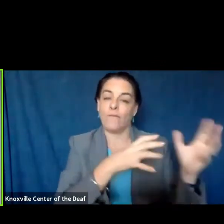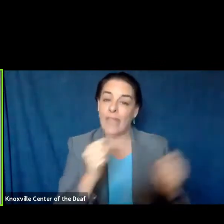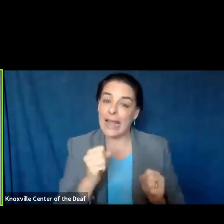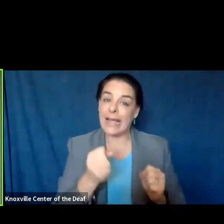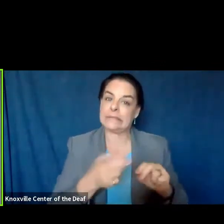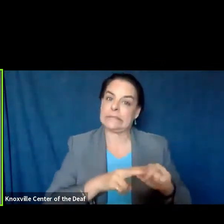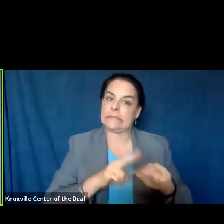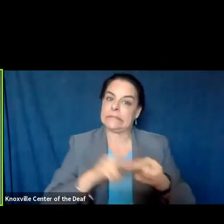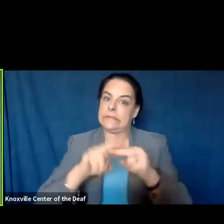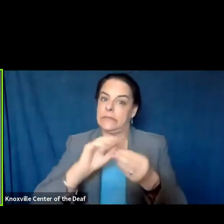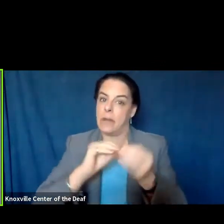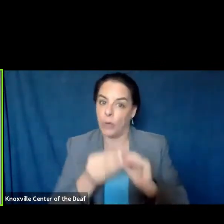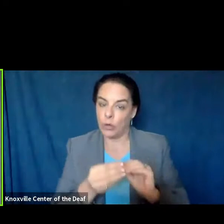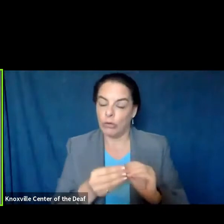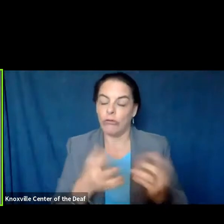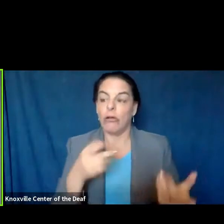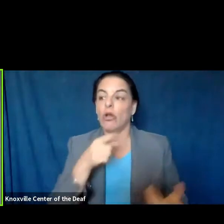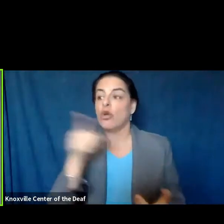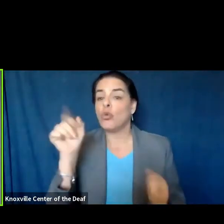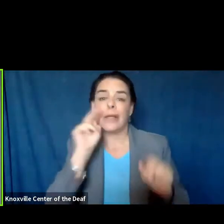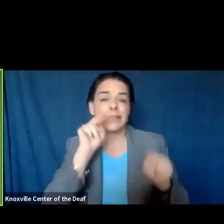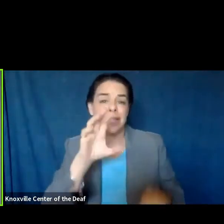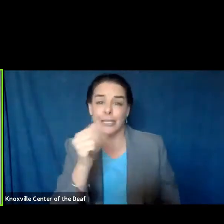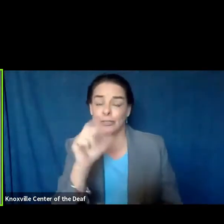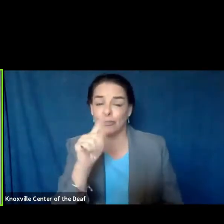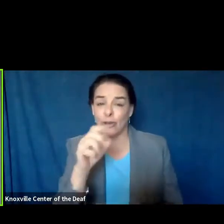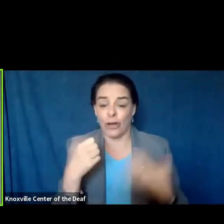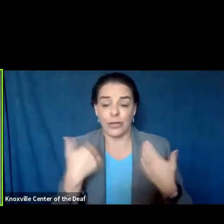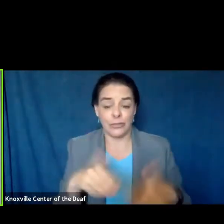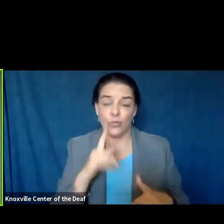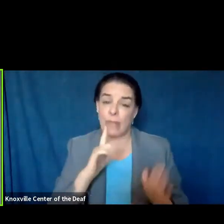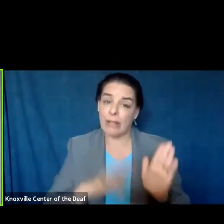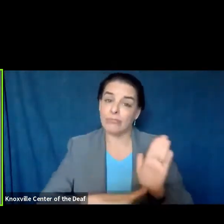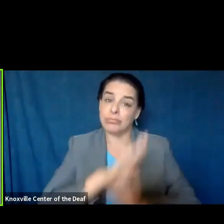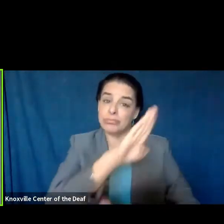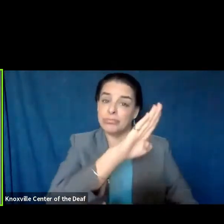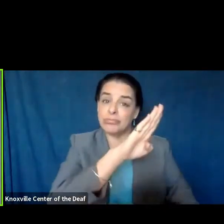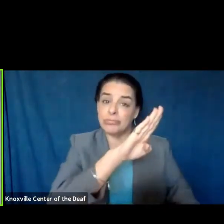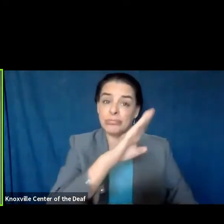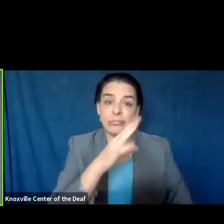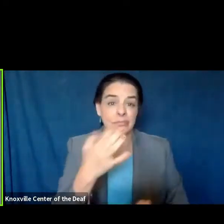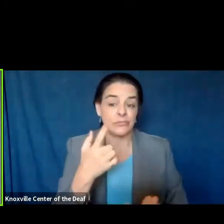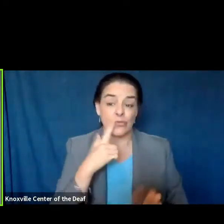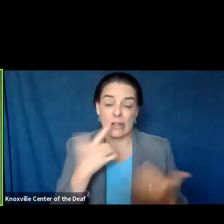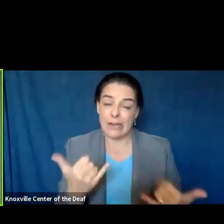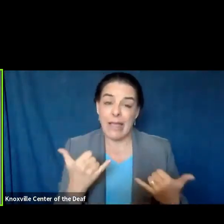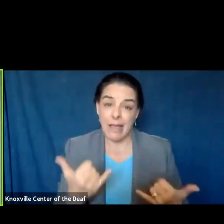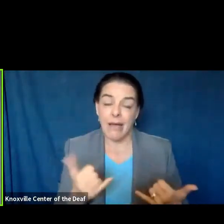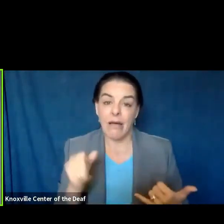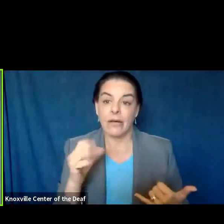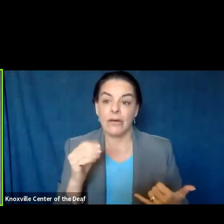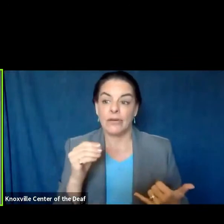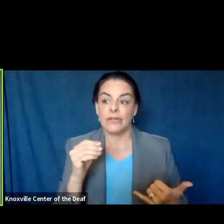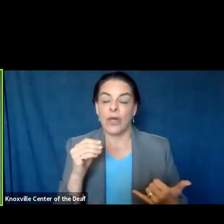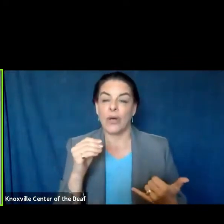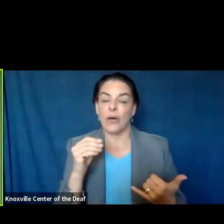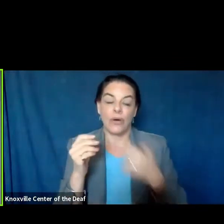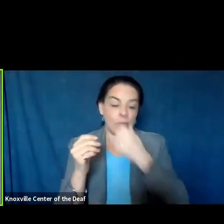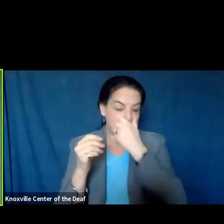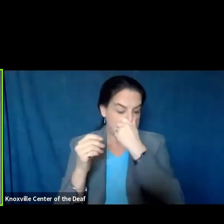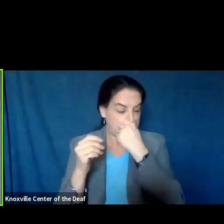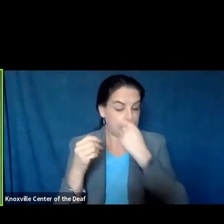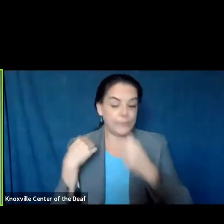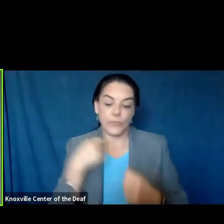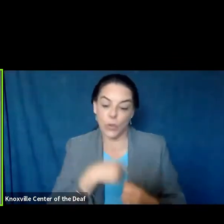that are coming in. You guys can look at the charts. I mean, it's shooting pretty straight up right now, and so on average, and so